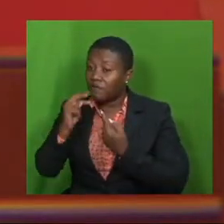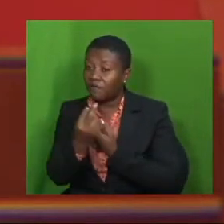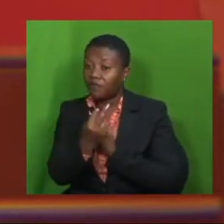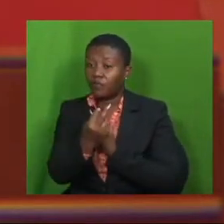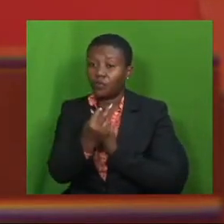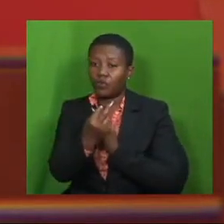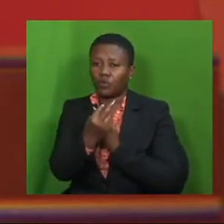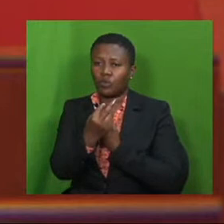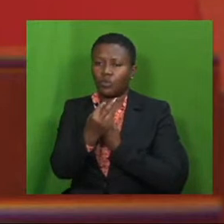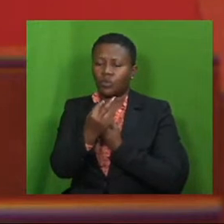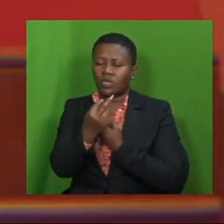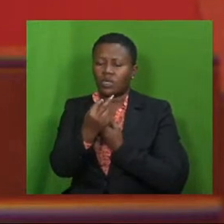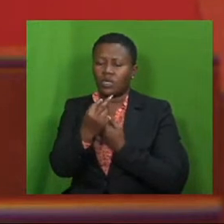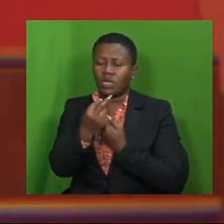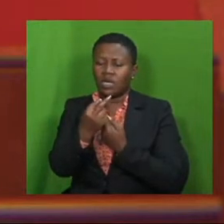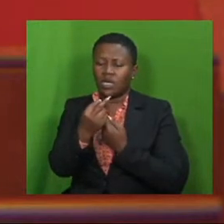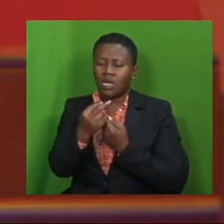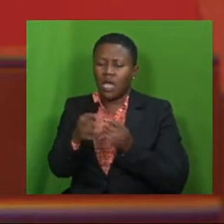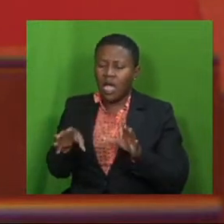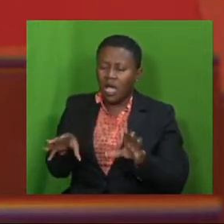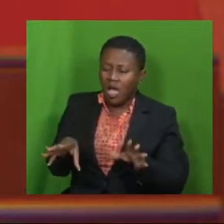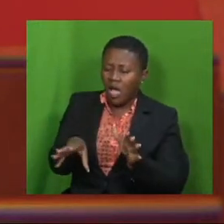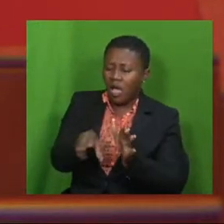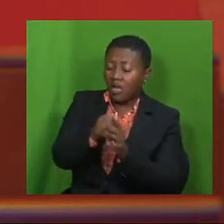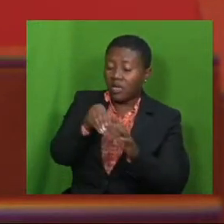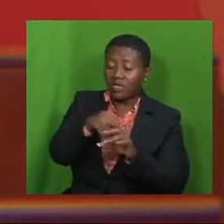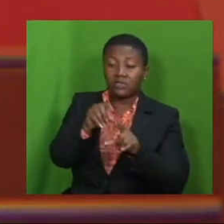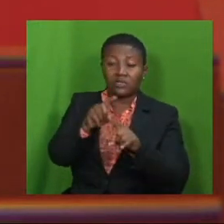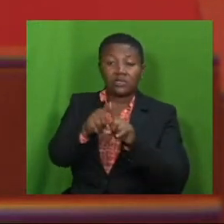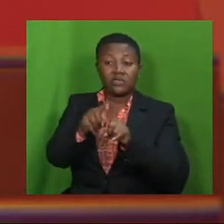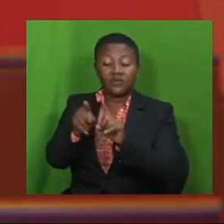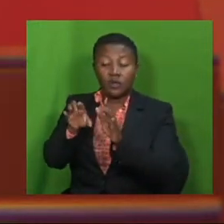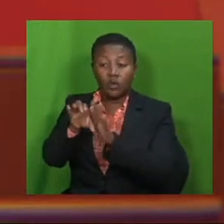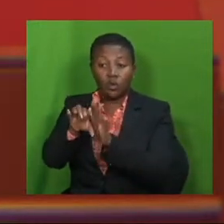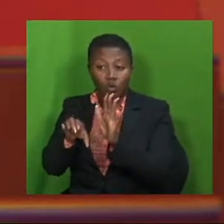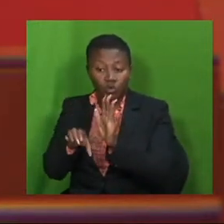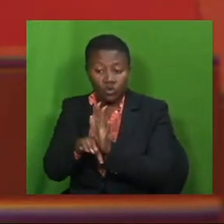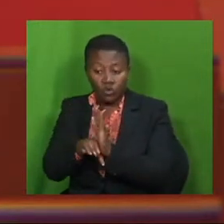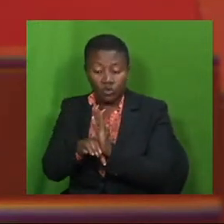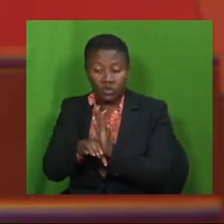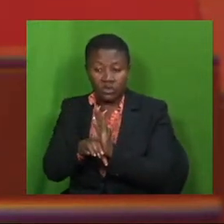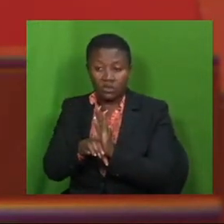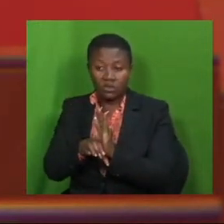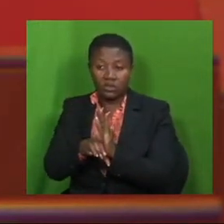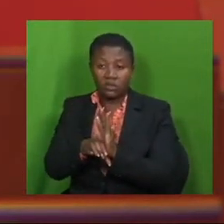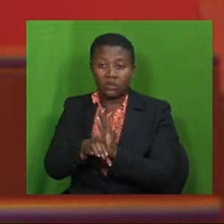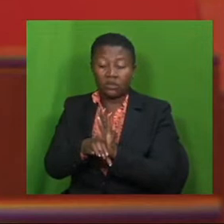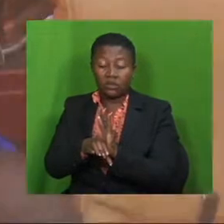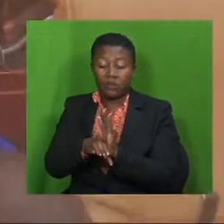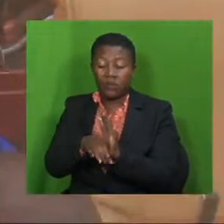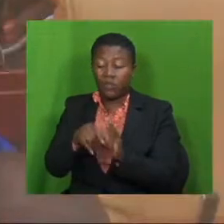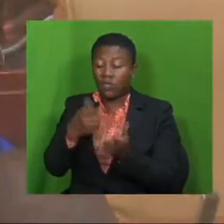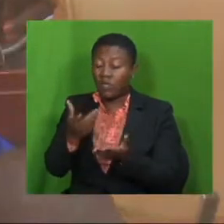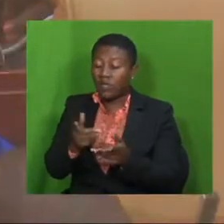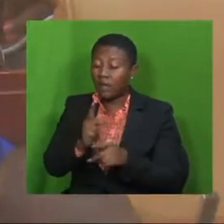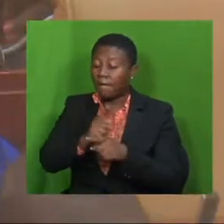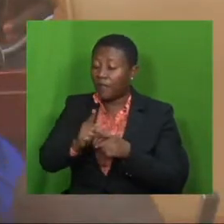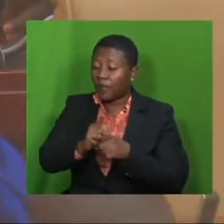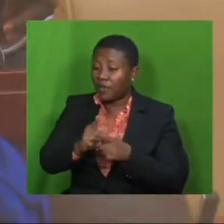number of articles in the Constitution 1992, and the rules of practice and